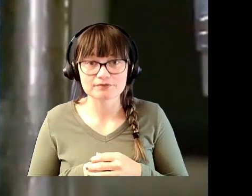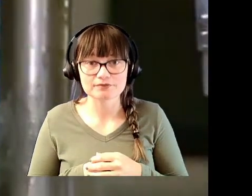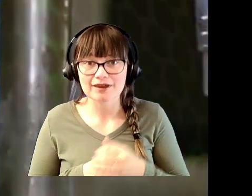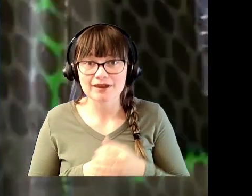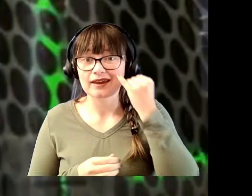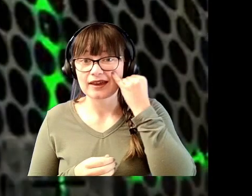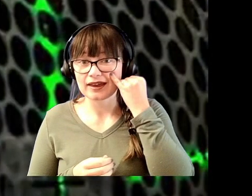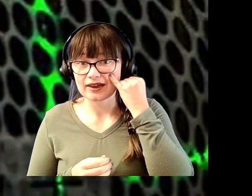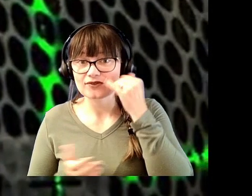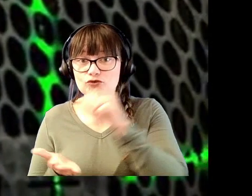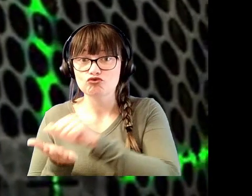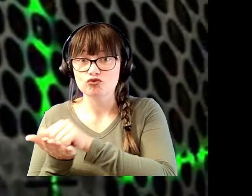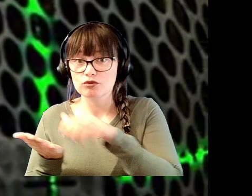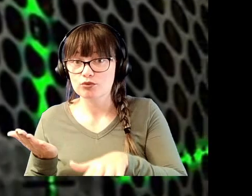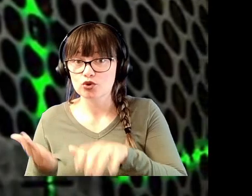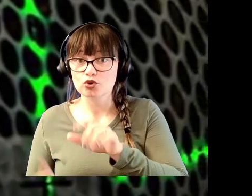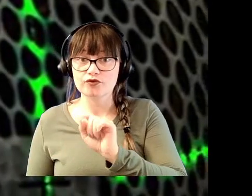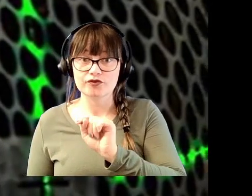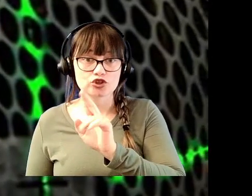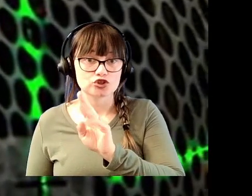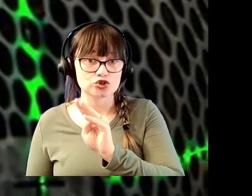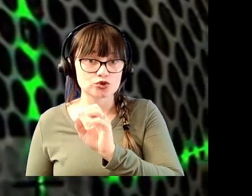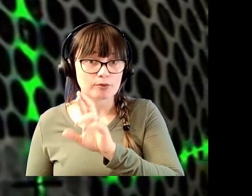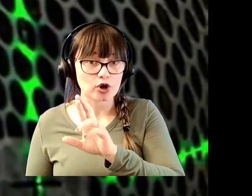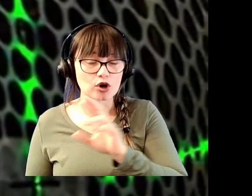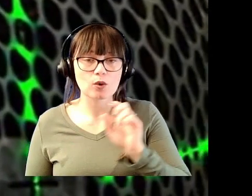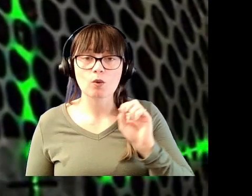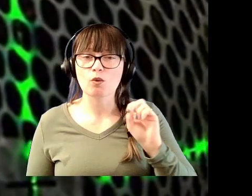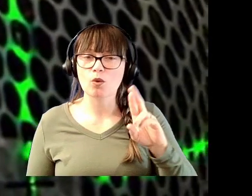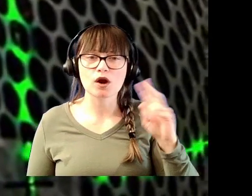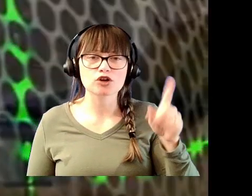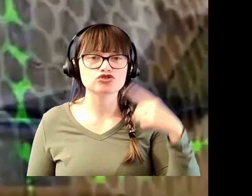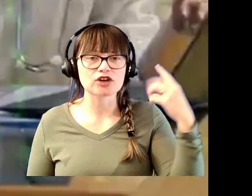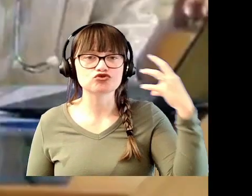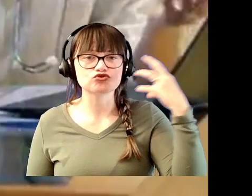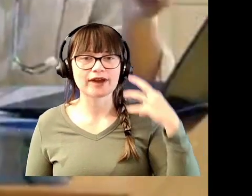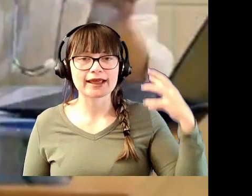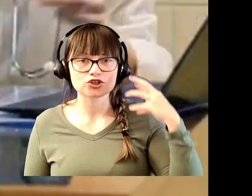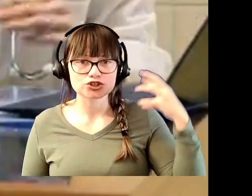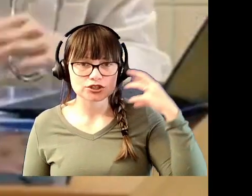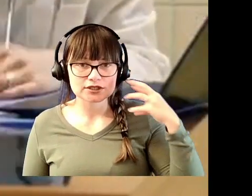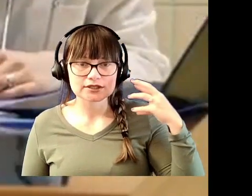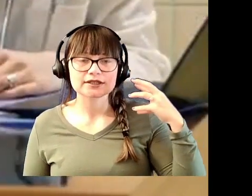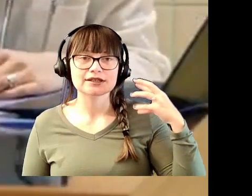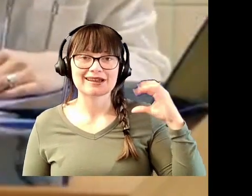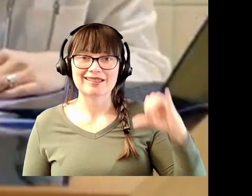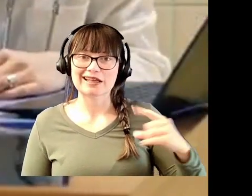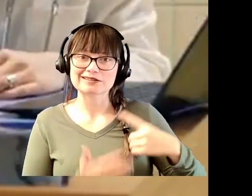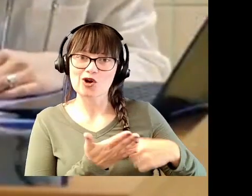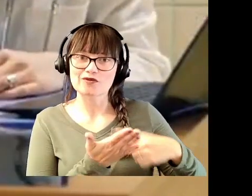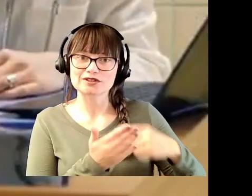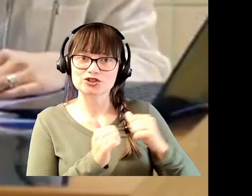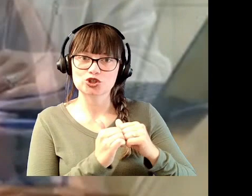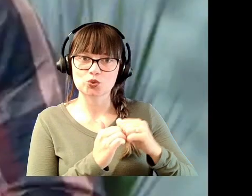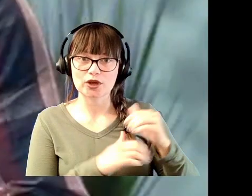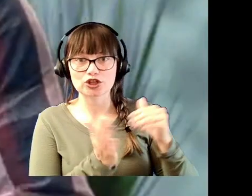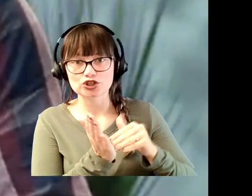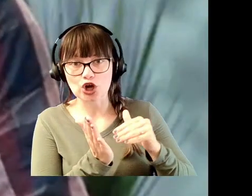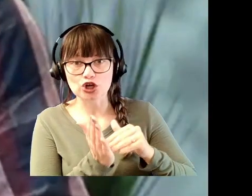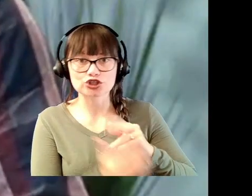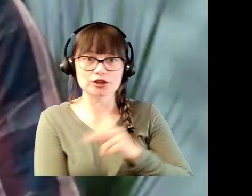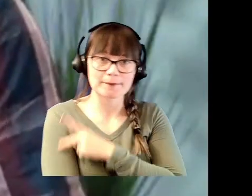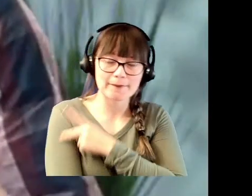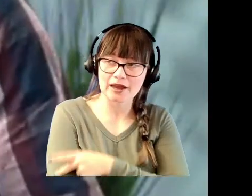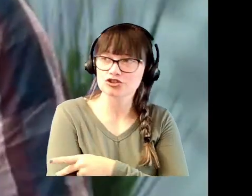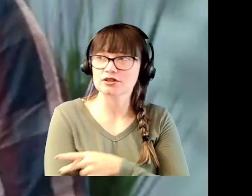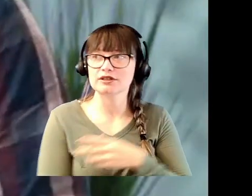tumor and radiation or simply radiation, a lot of that's up to, the conversations had with the doctors and the patients. So no matter what